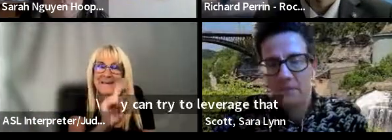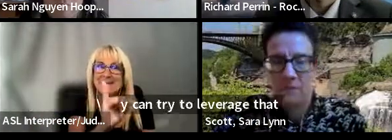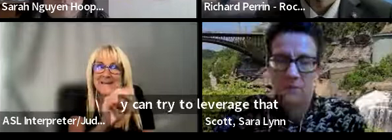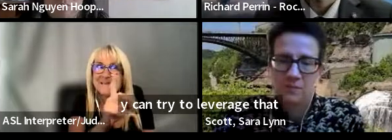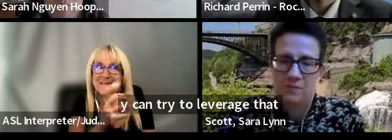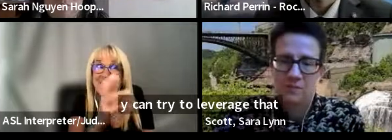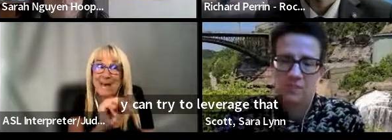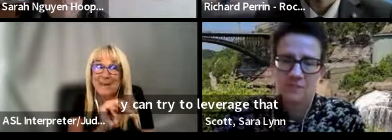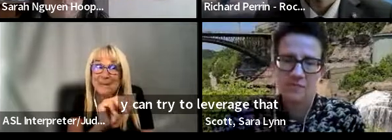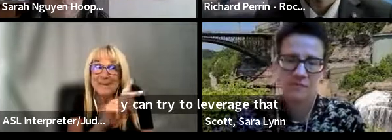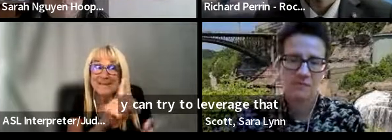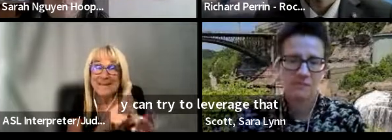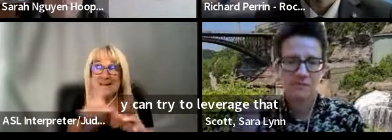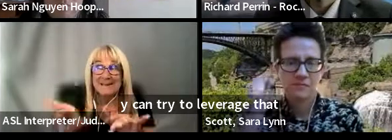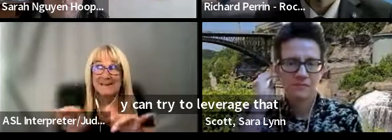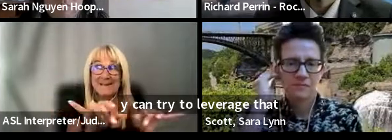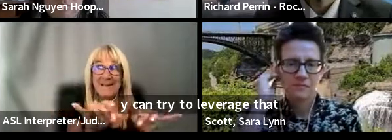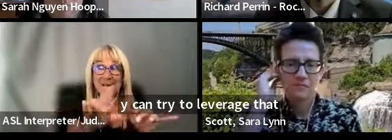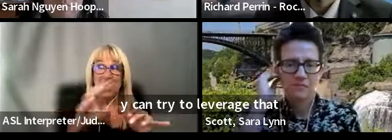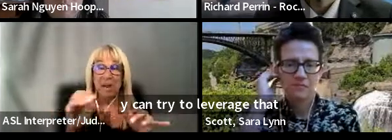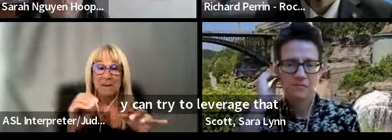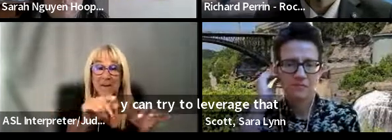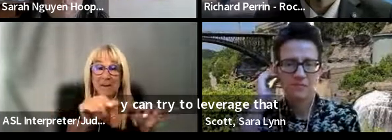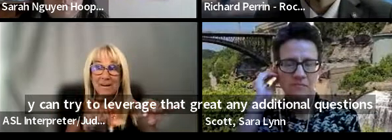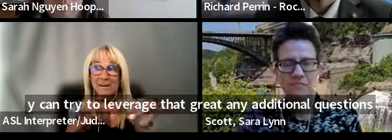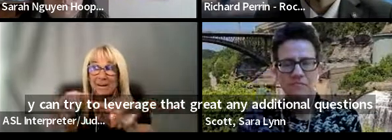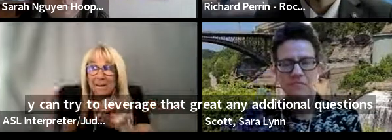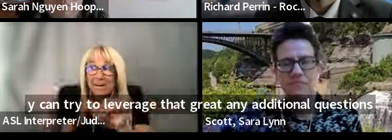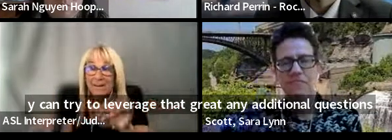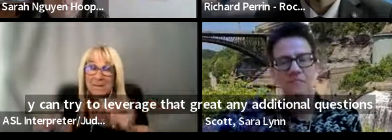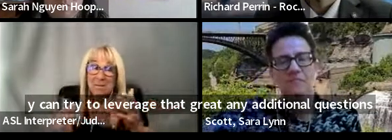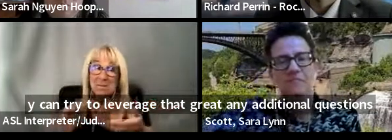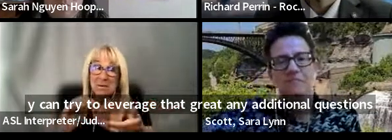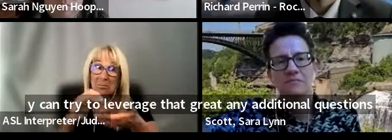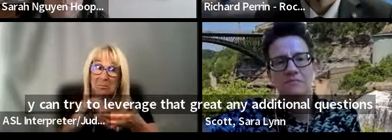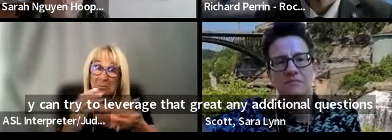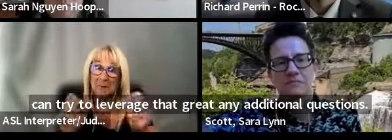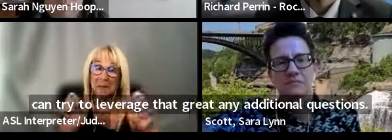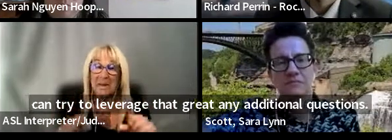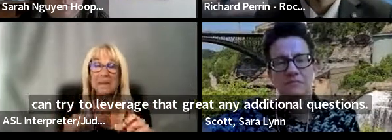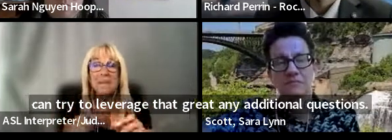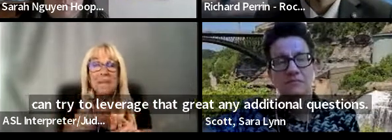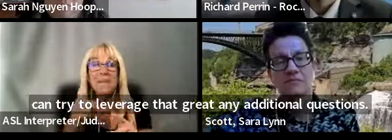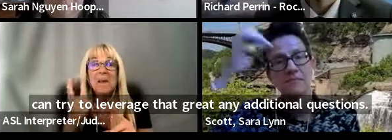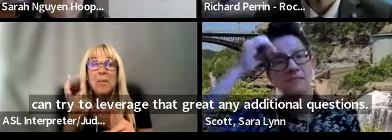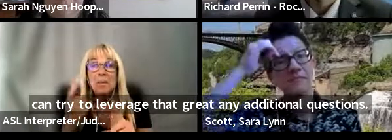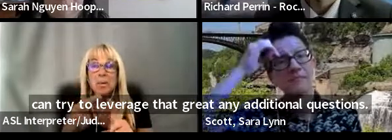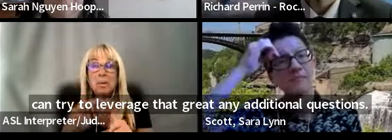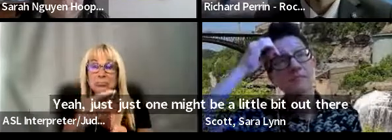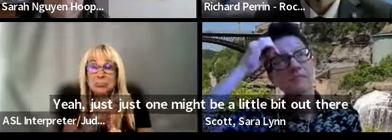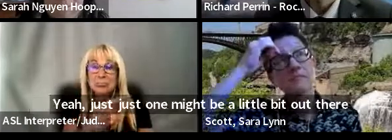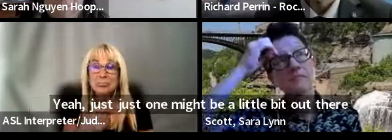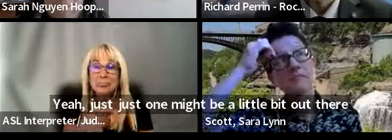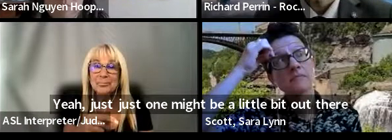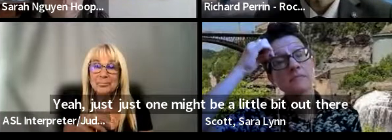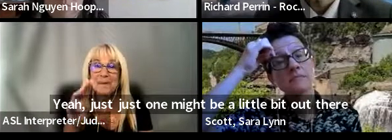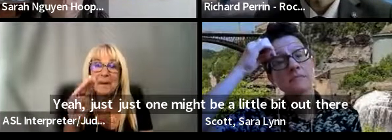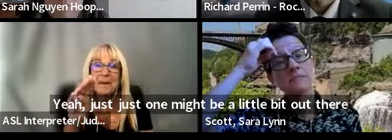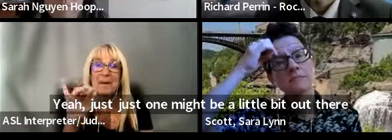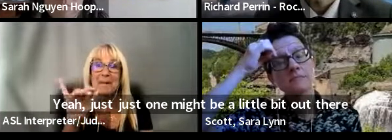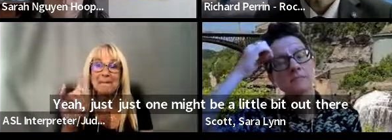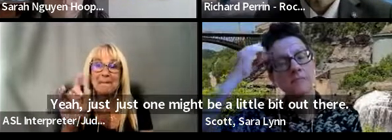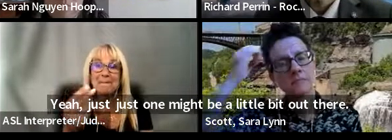additional questions? Yeah, just one, might be a little bit out there, but there was certainly talk when